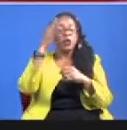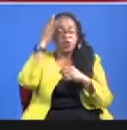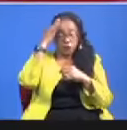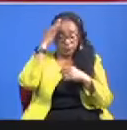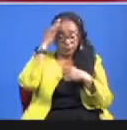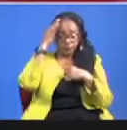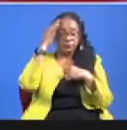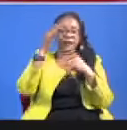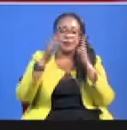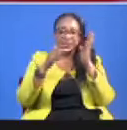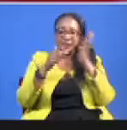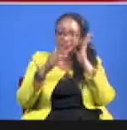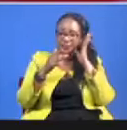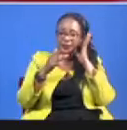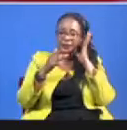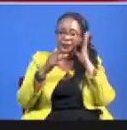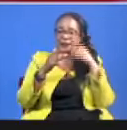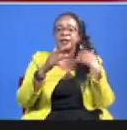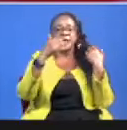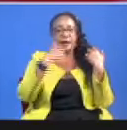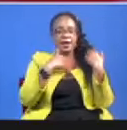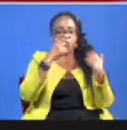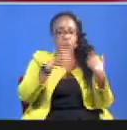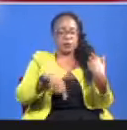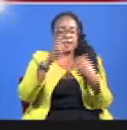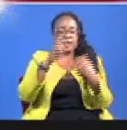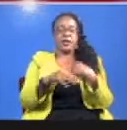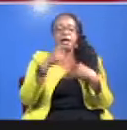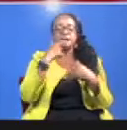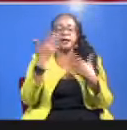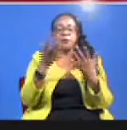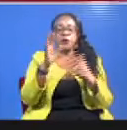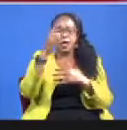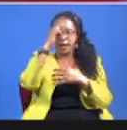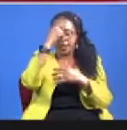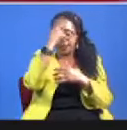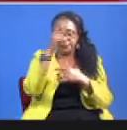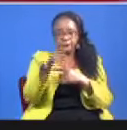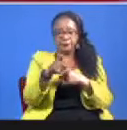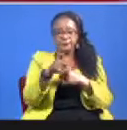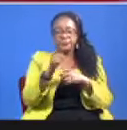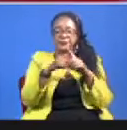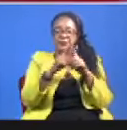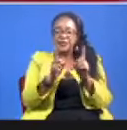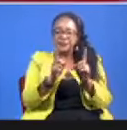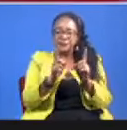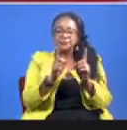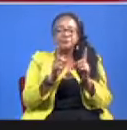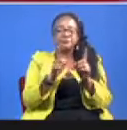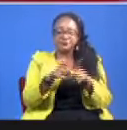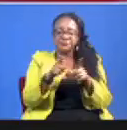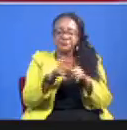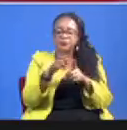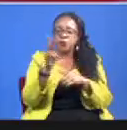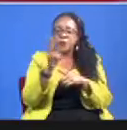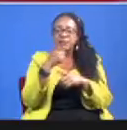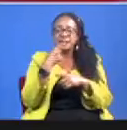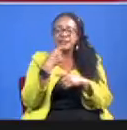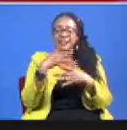he's listening, and he's heard what Kenyans have said about Adani. But like Kwame says,